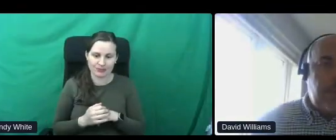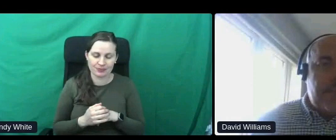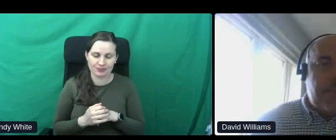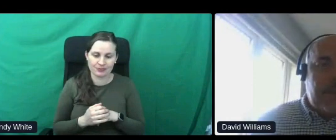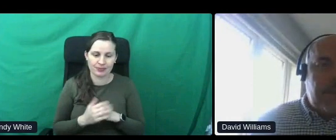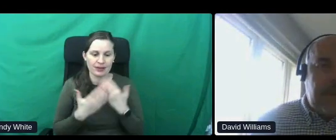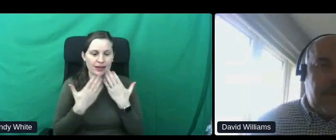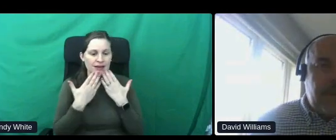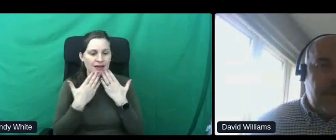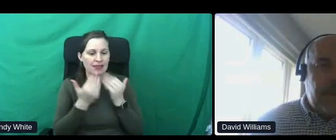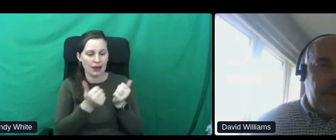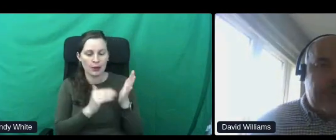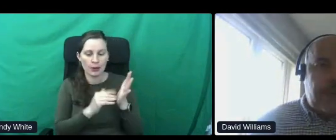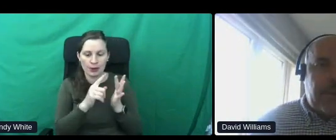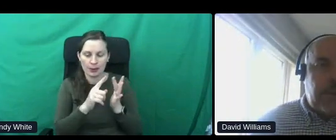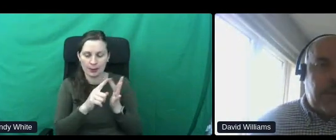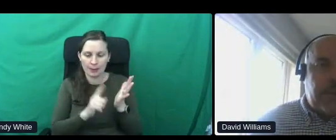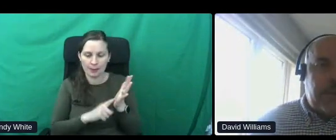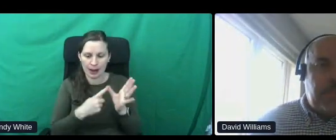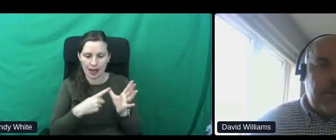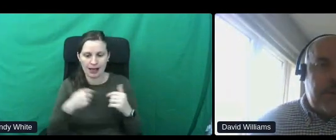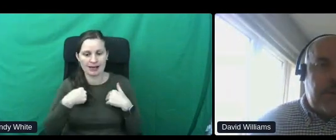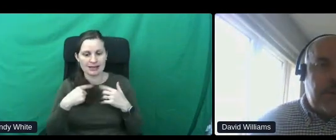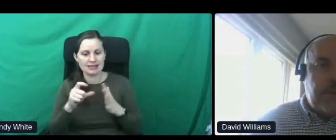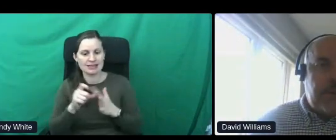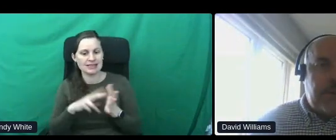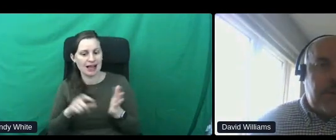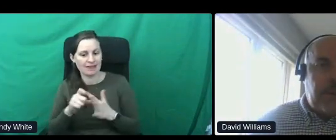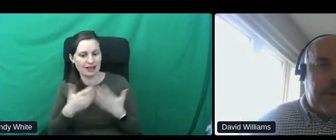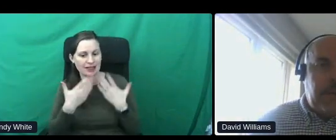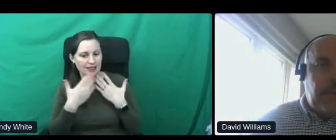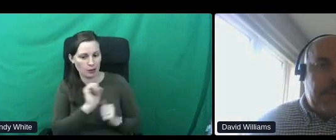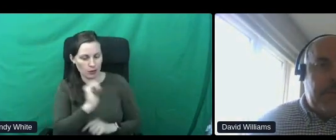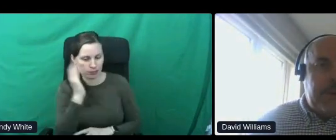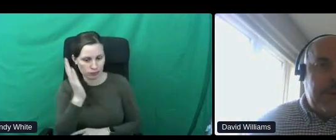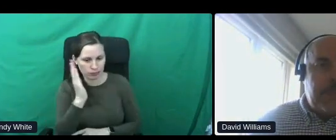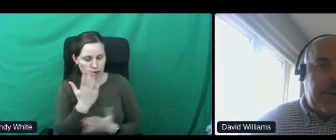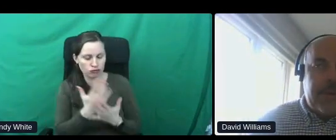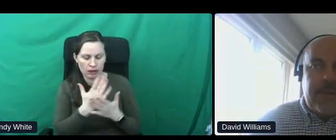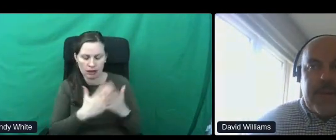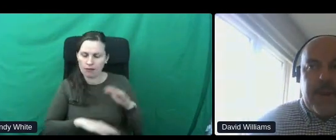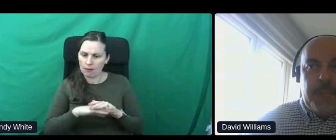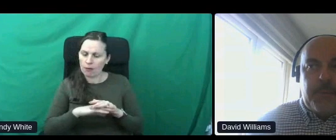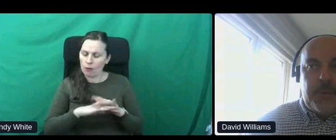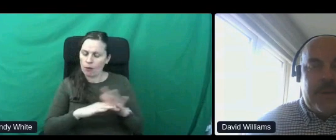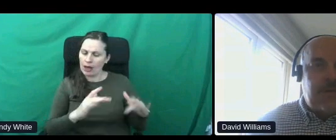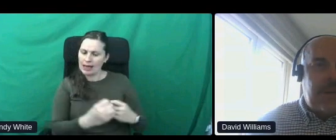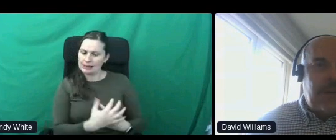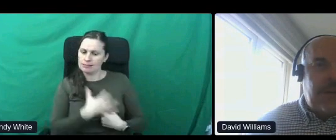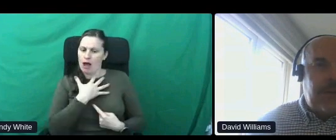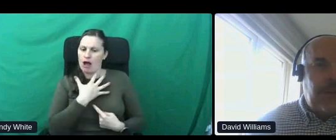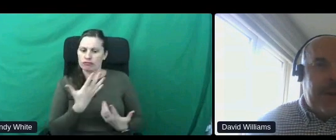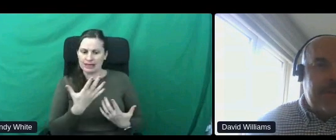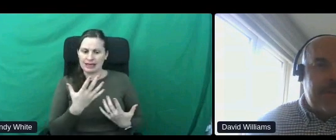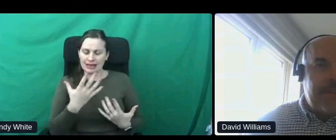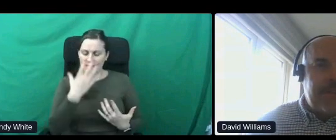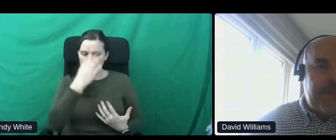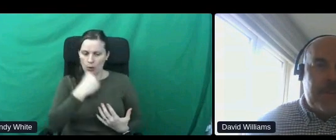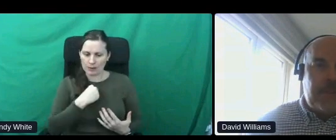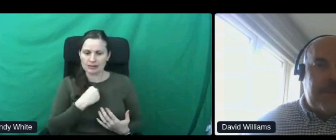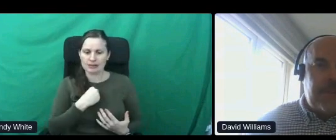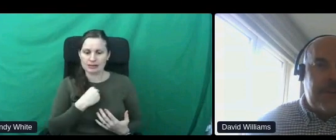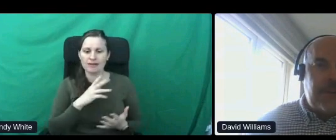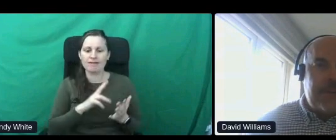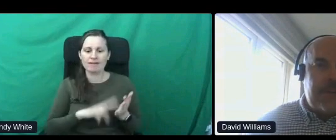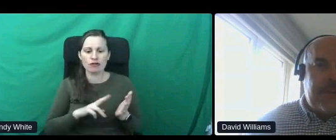Thank you, Mila. Just to say, David from Sony, just to thank you for today's presentation. Really informative, really inspiring. Appreciate it's very early in the US. It